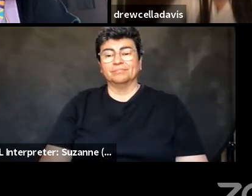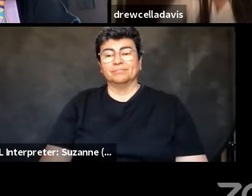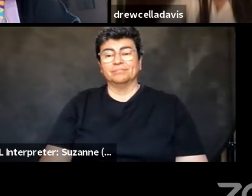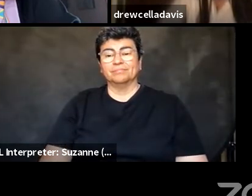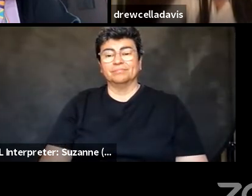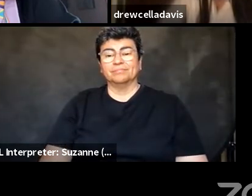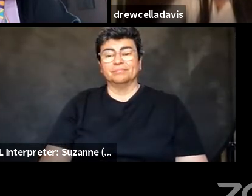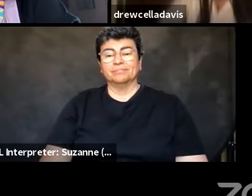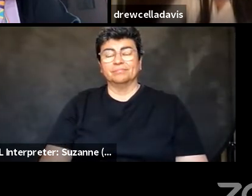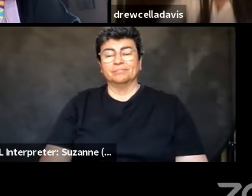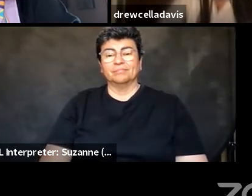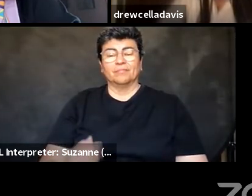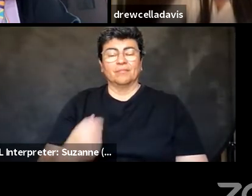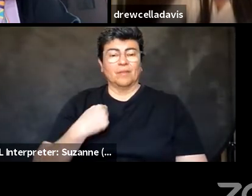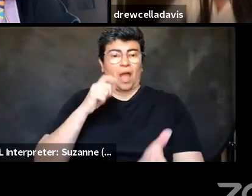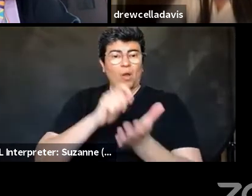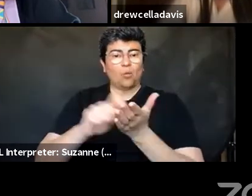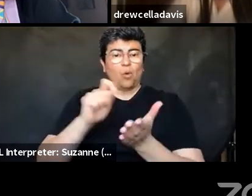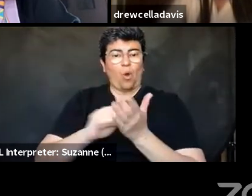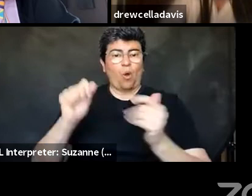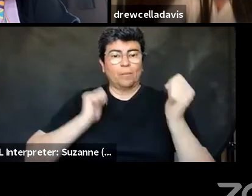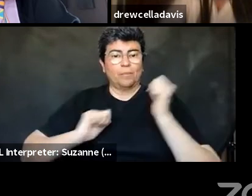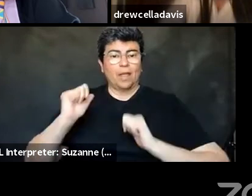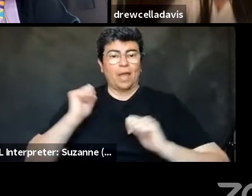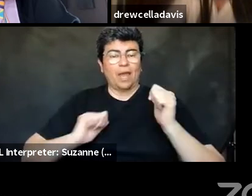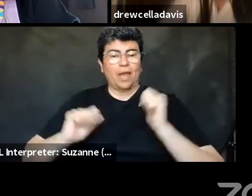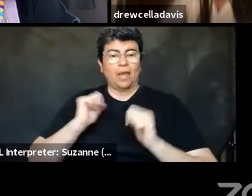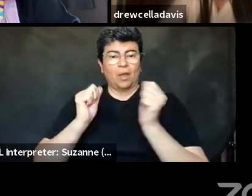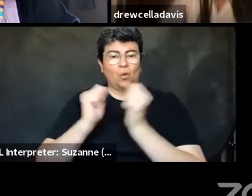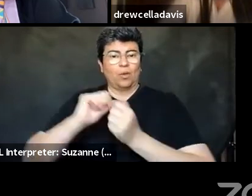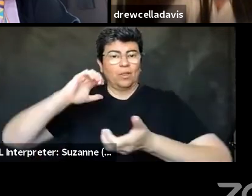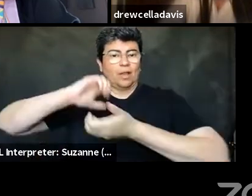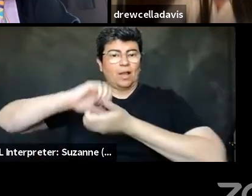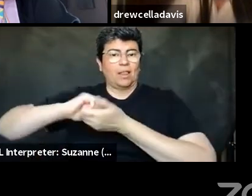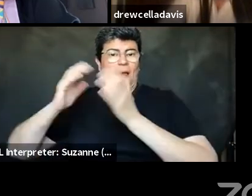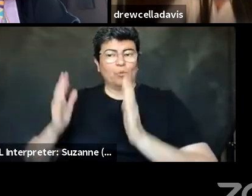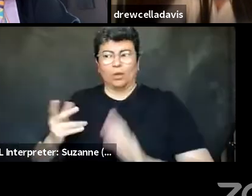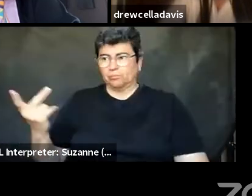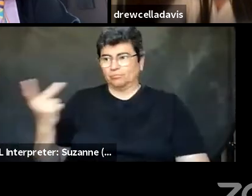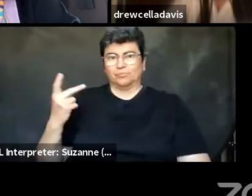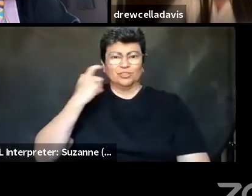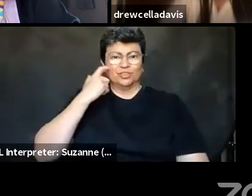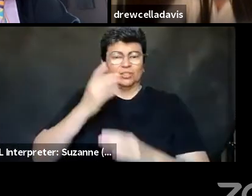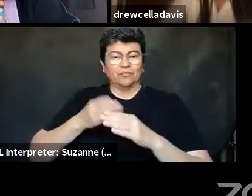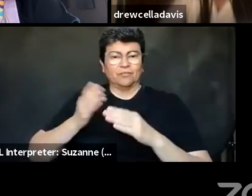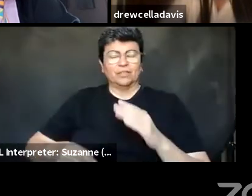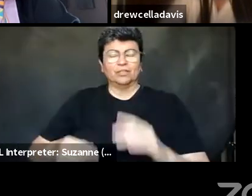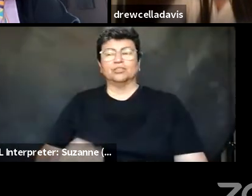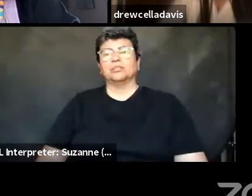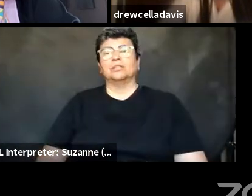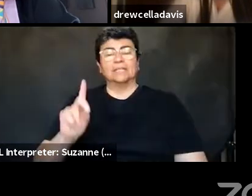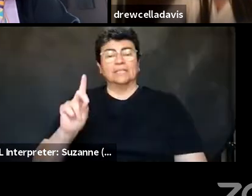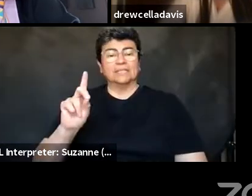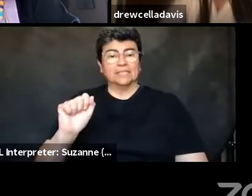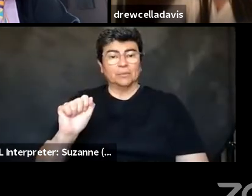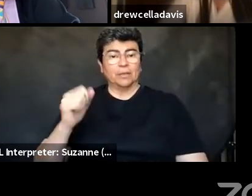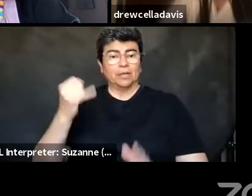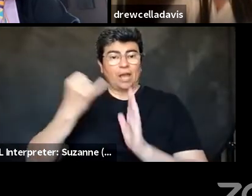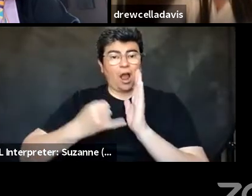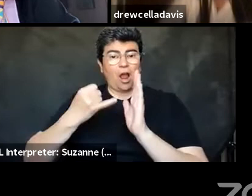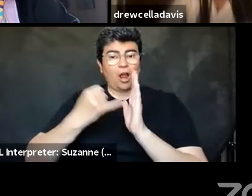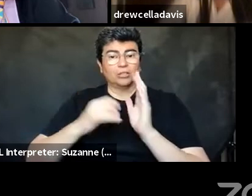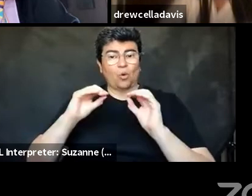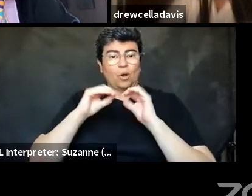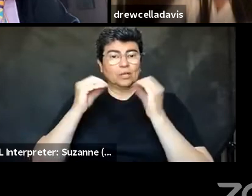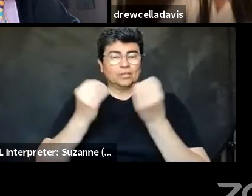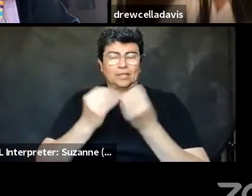I wrote a play with a collaborator that we just finished. And a disability arts organization, not the one